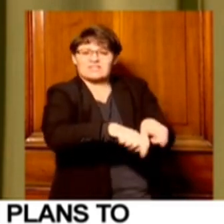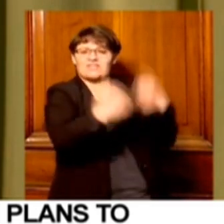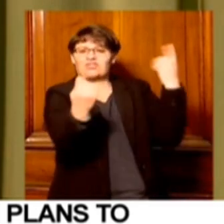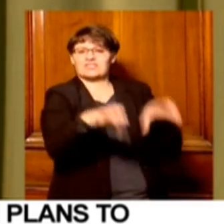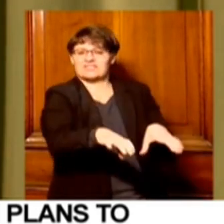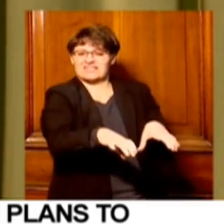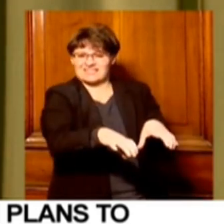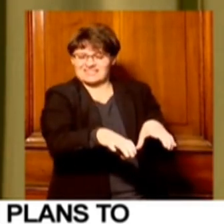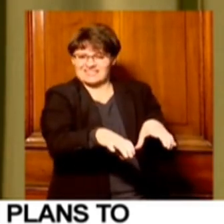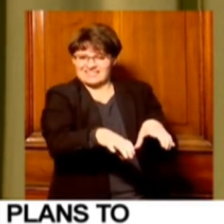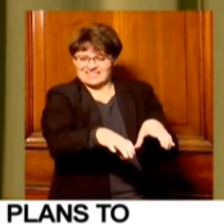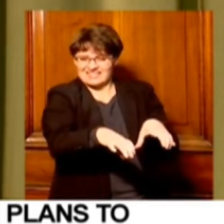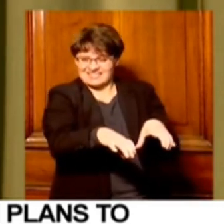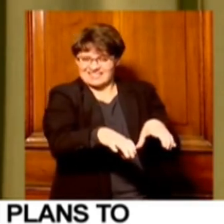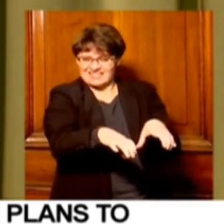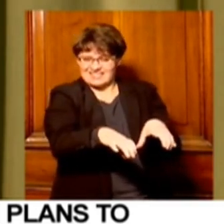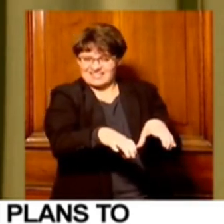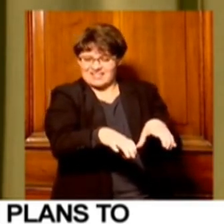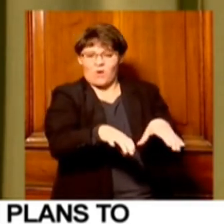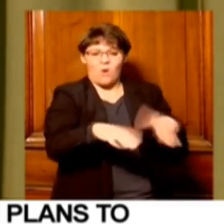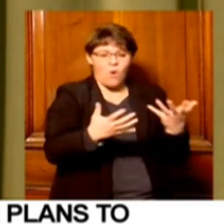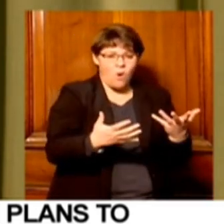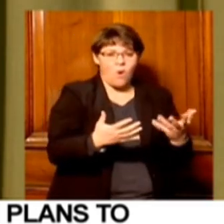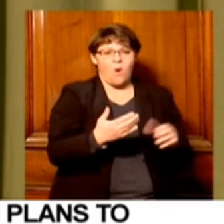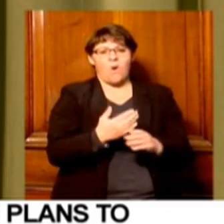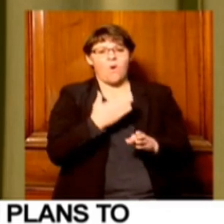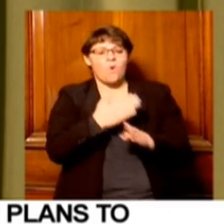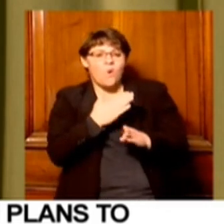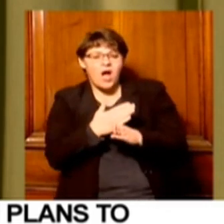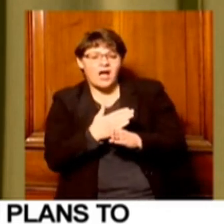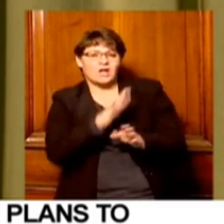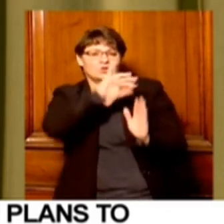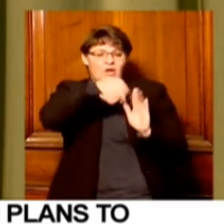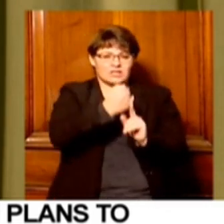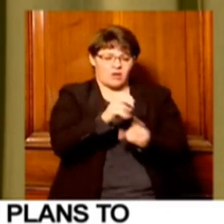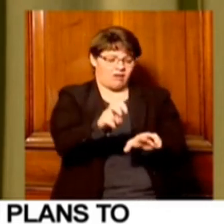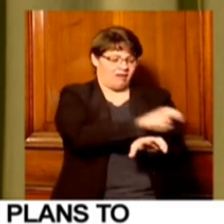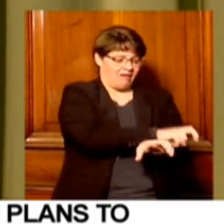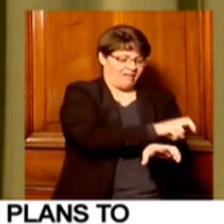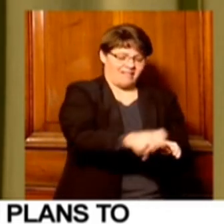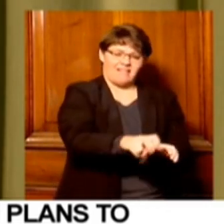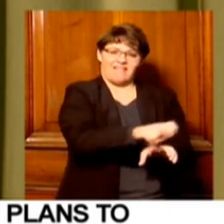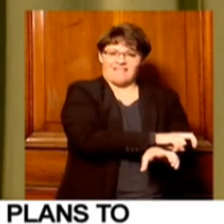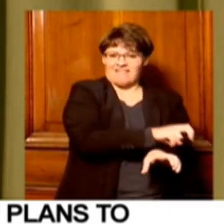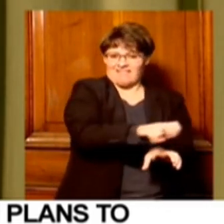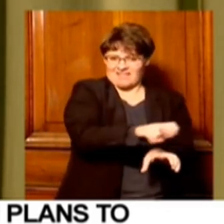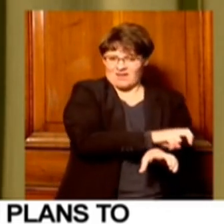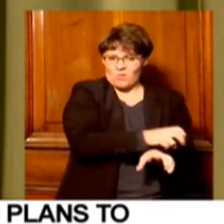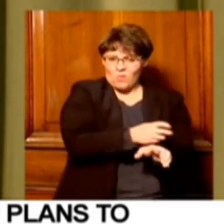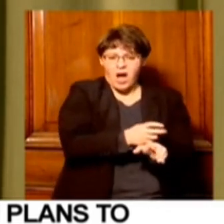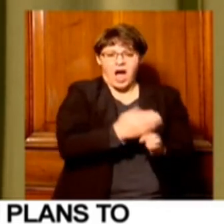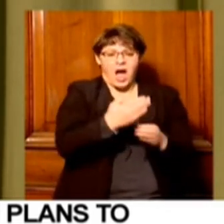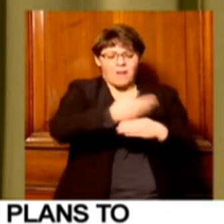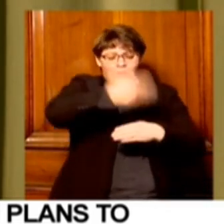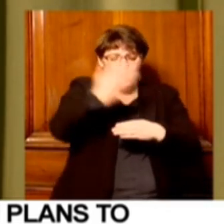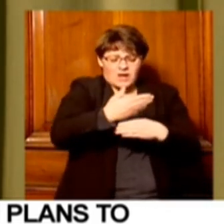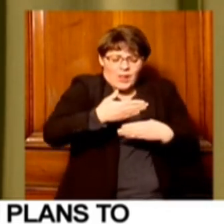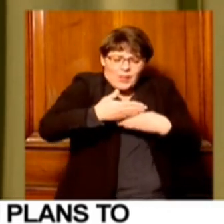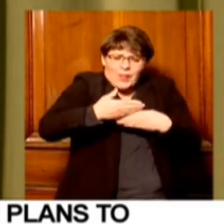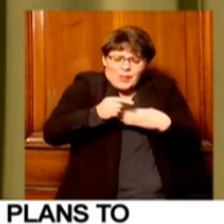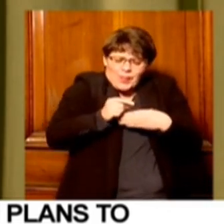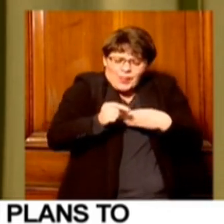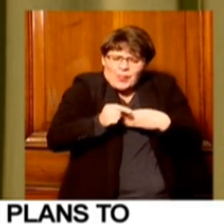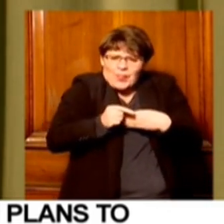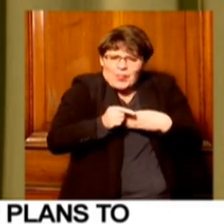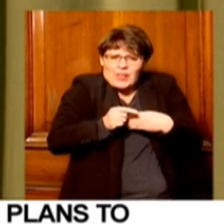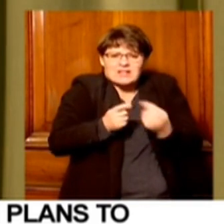Gauteng, and who also work perhaps in the CBD of Johannesburg and other parts of Gauteng province, and